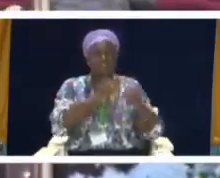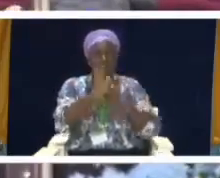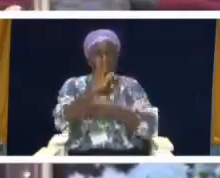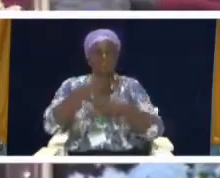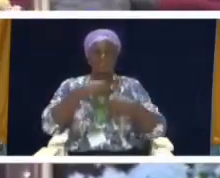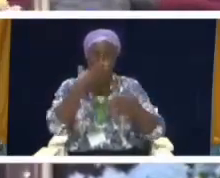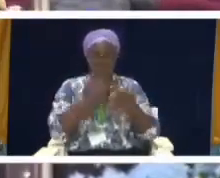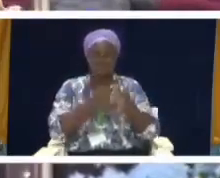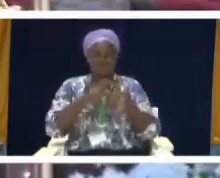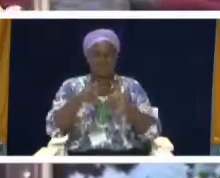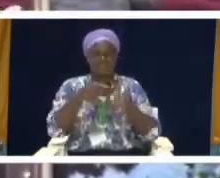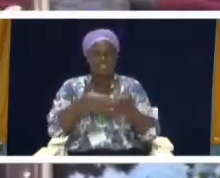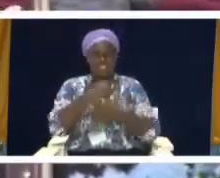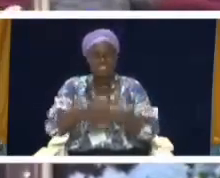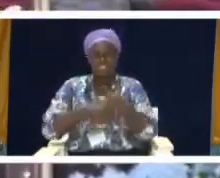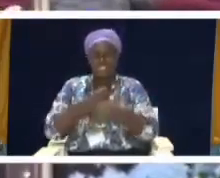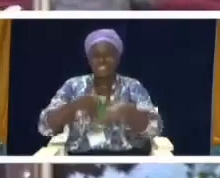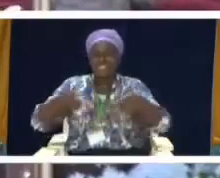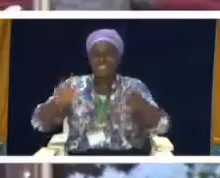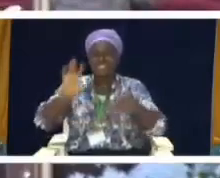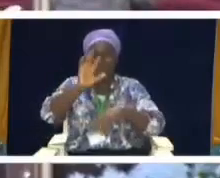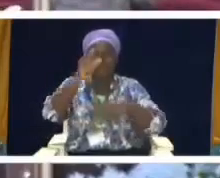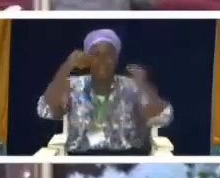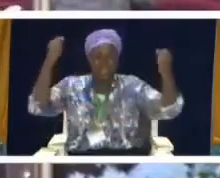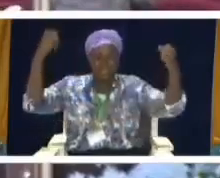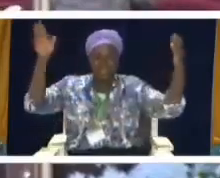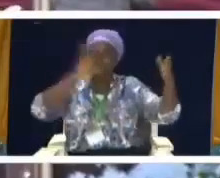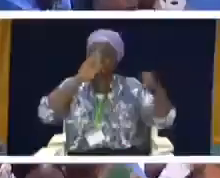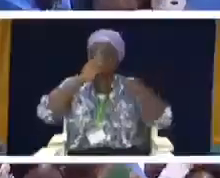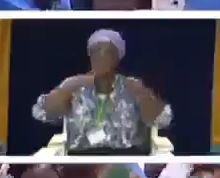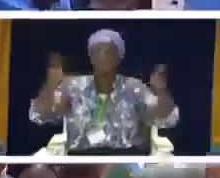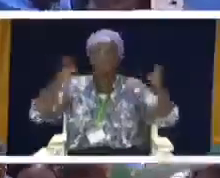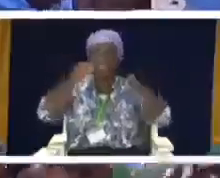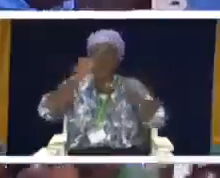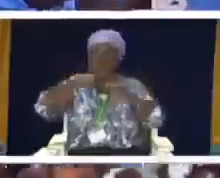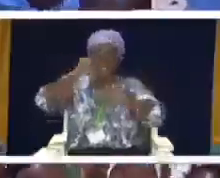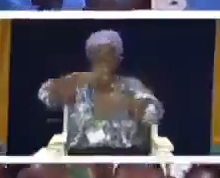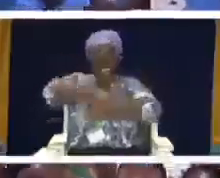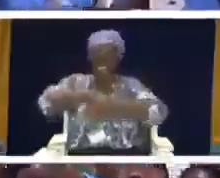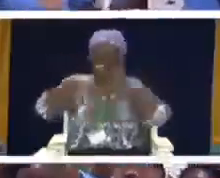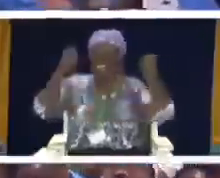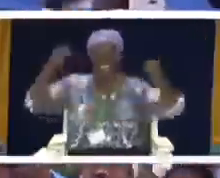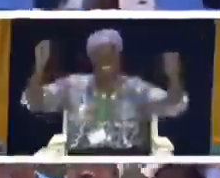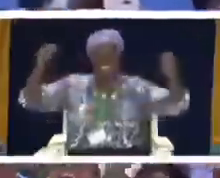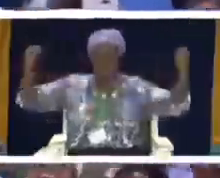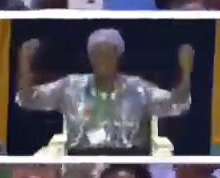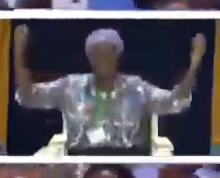this year, let your hallelujah be the loudest tonight.